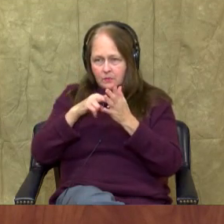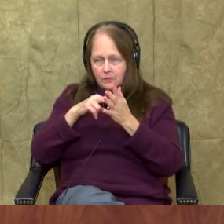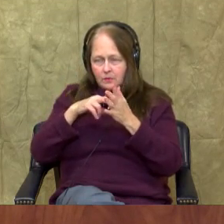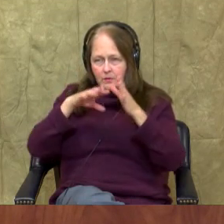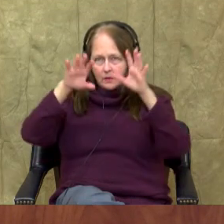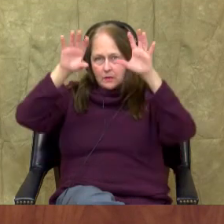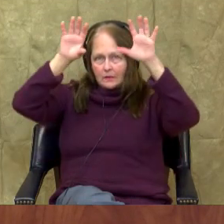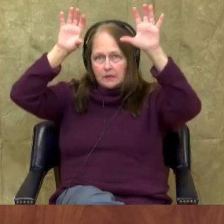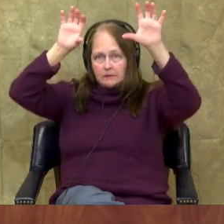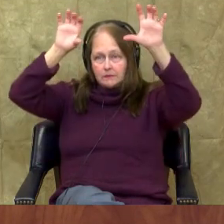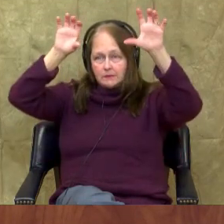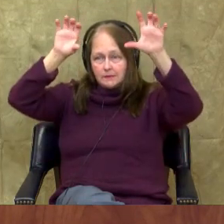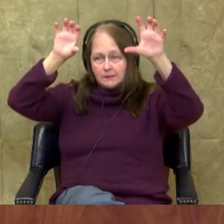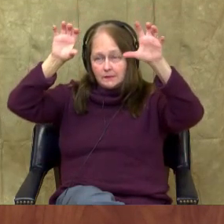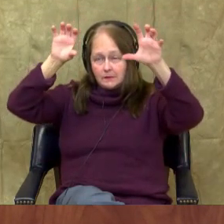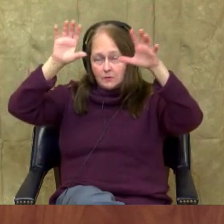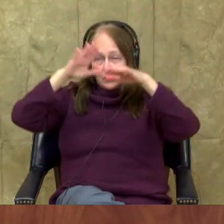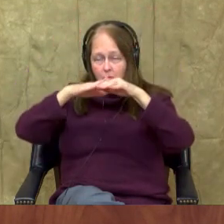your fingertips.